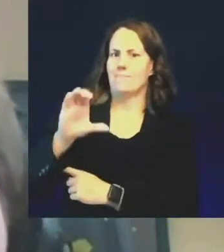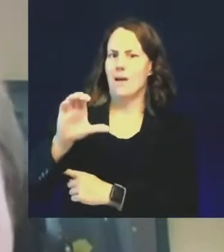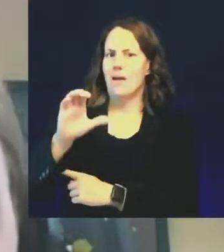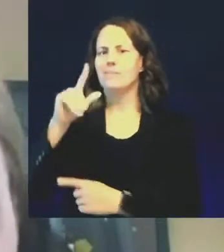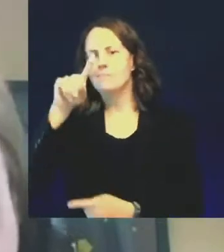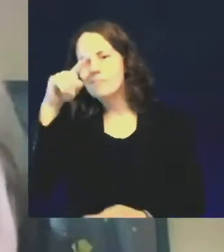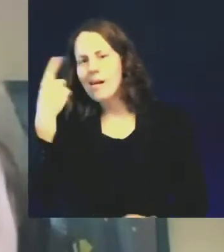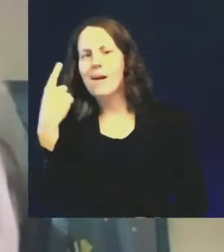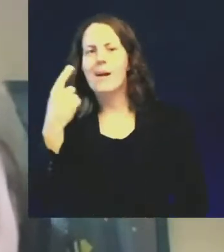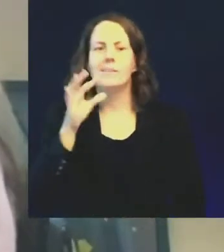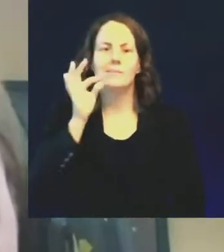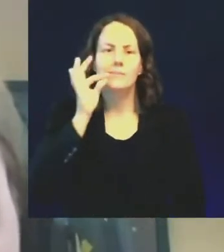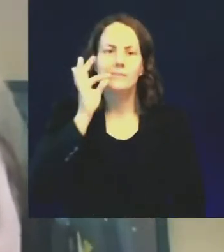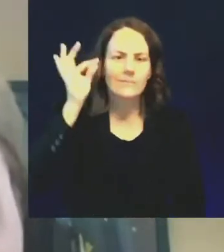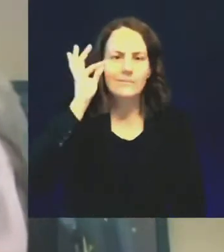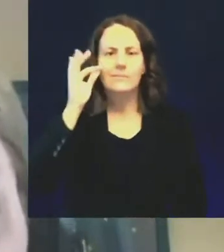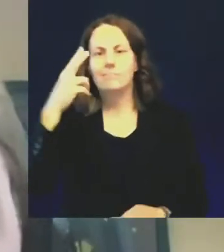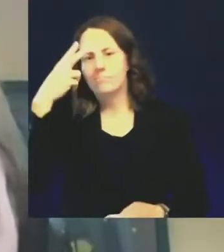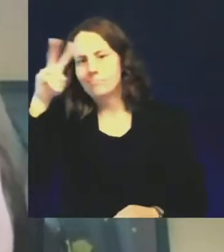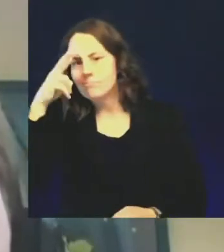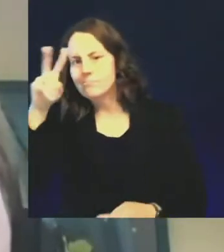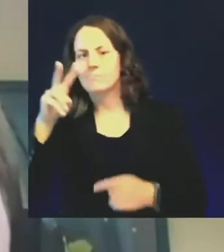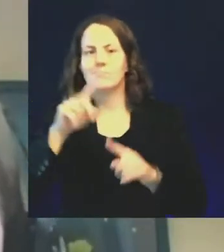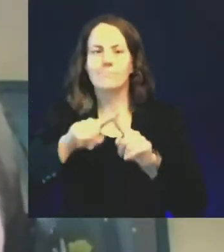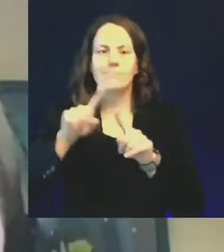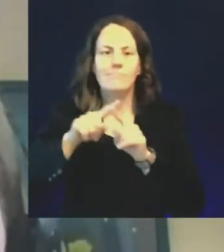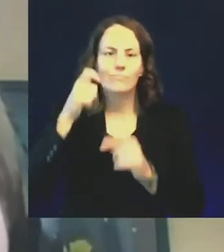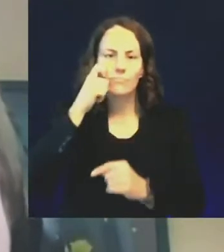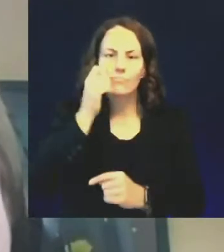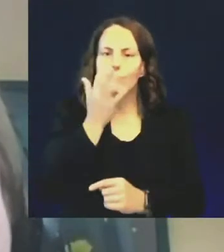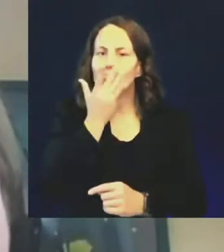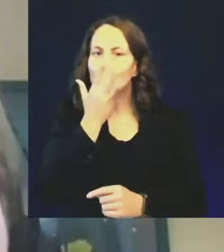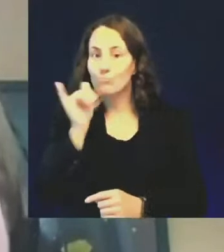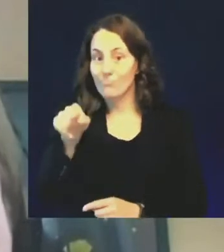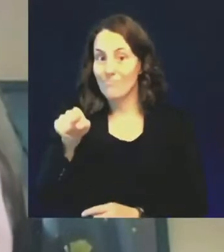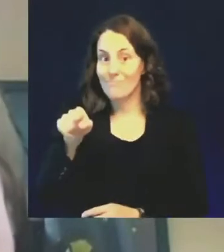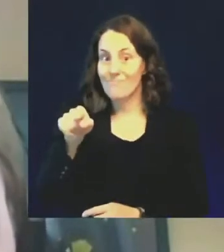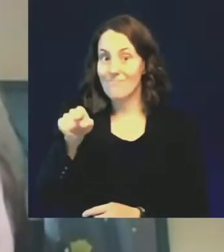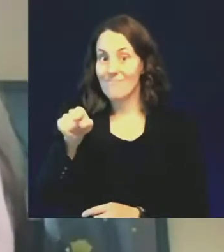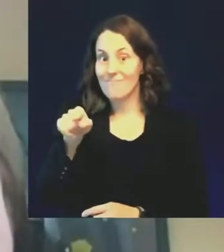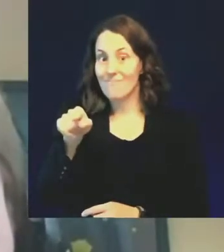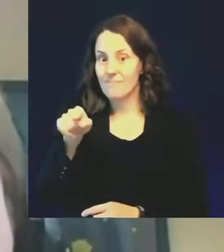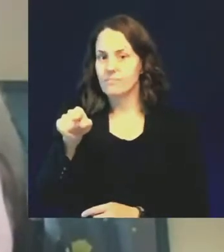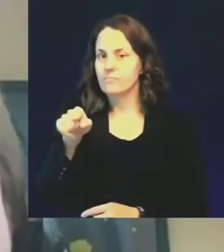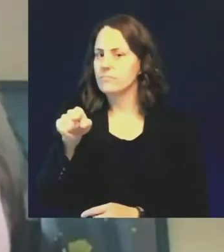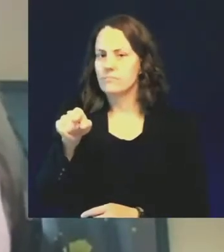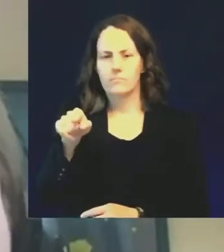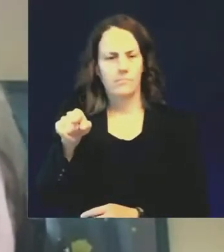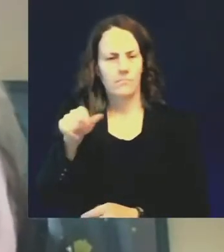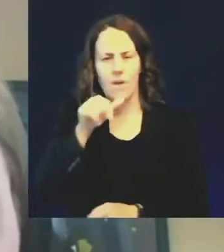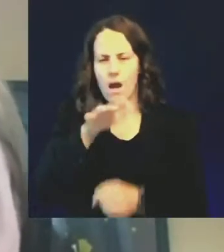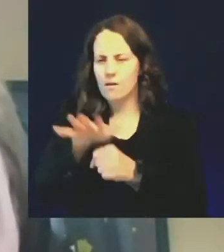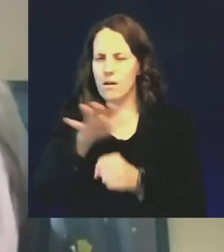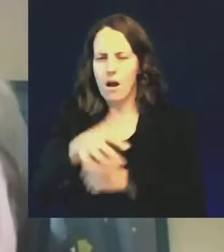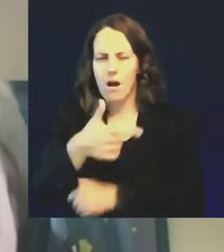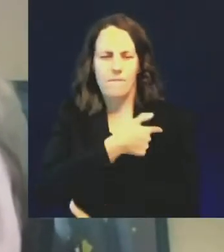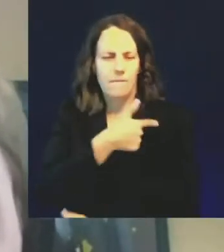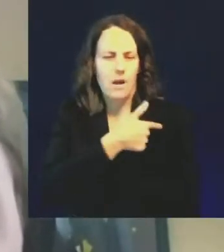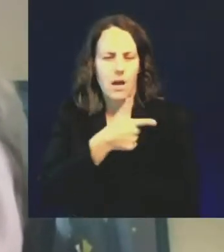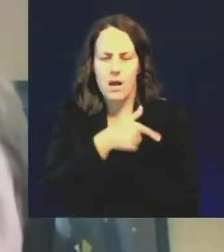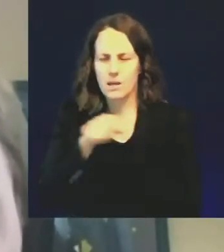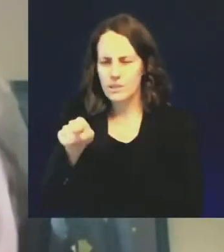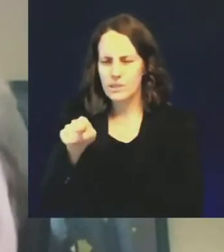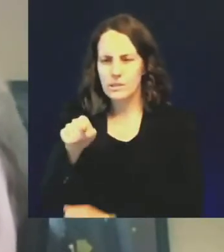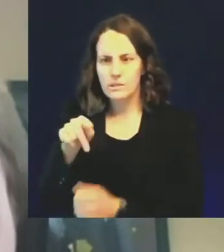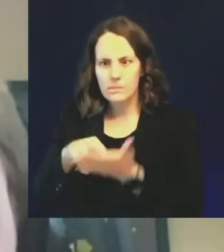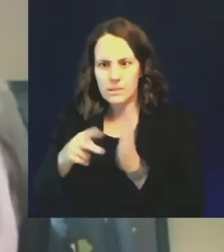the neighborhoods with higher social vulnerability continue to be places with lower vaccination rates and continue